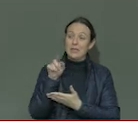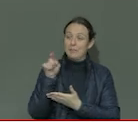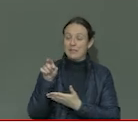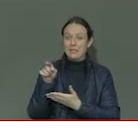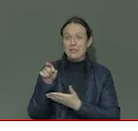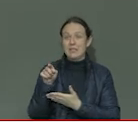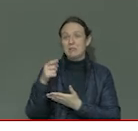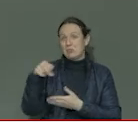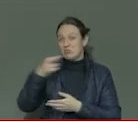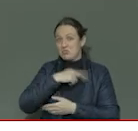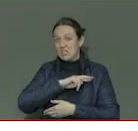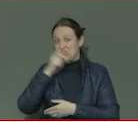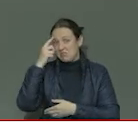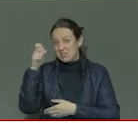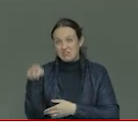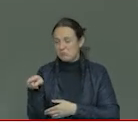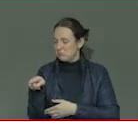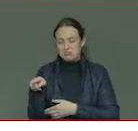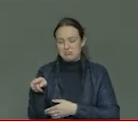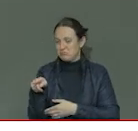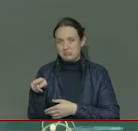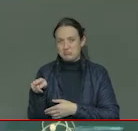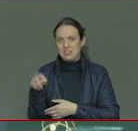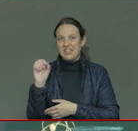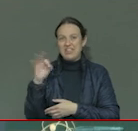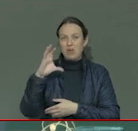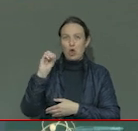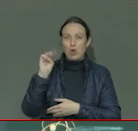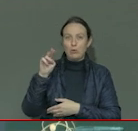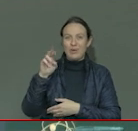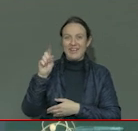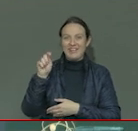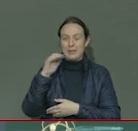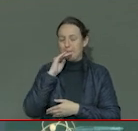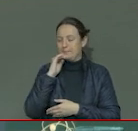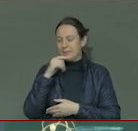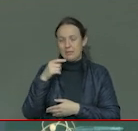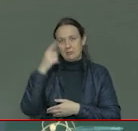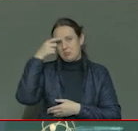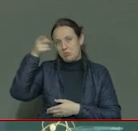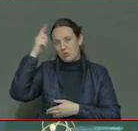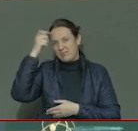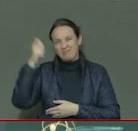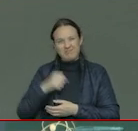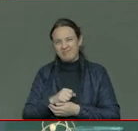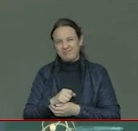in religion. Any communist country? Now, which theme will this be linking to?